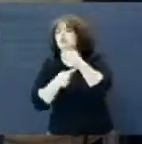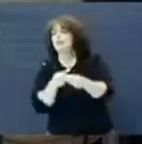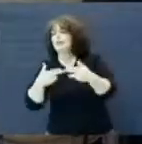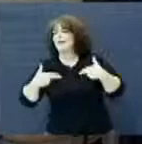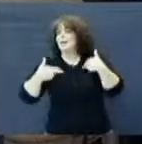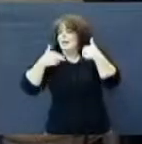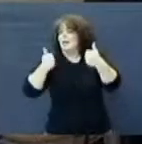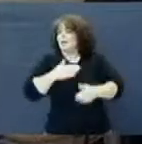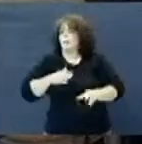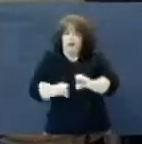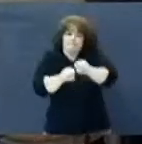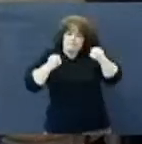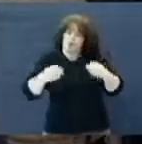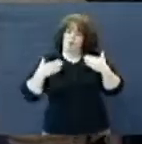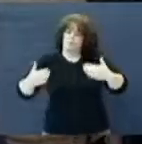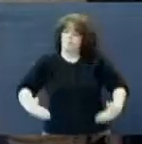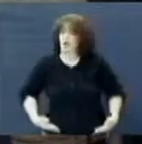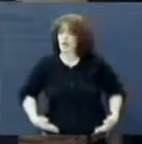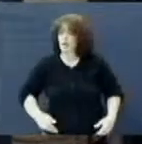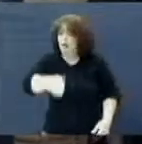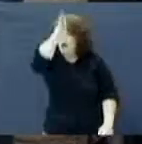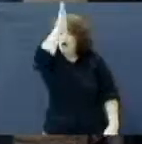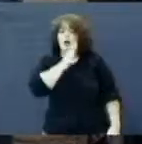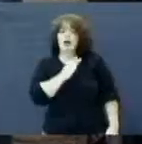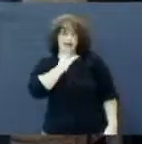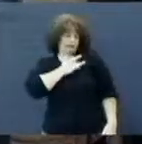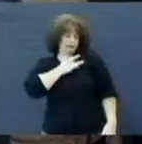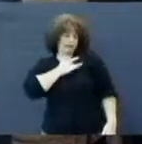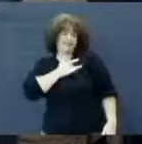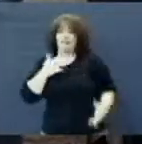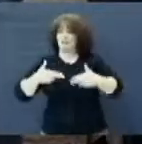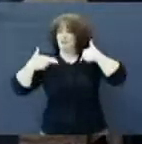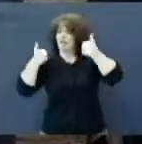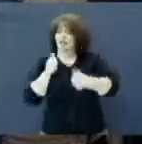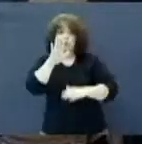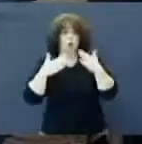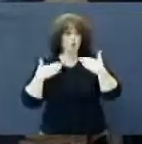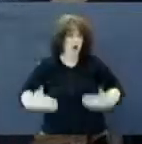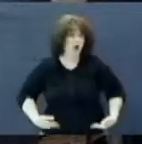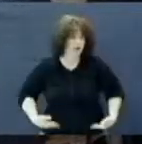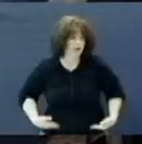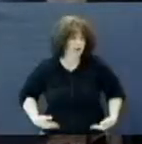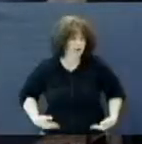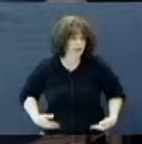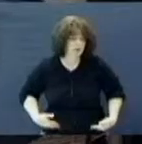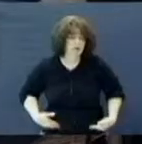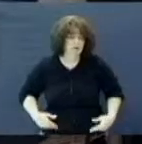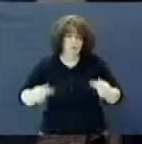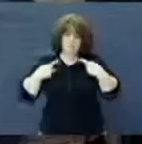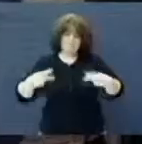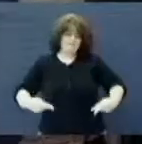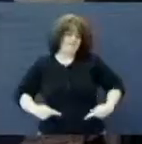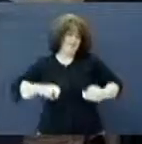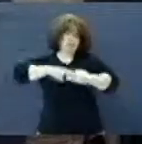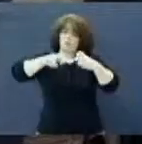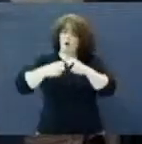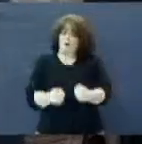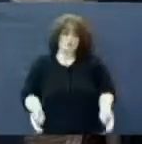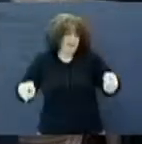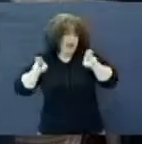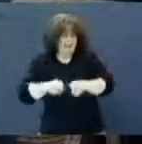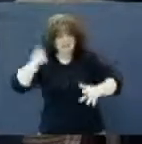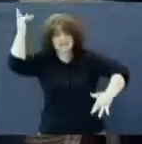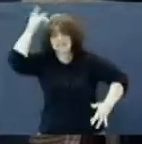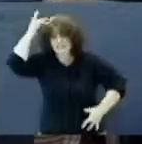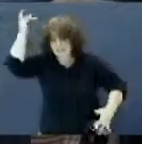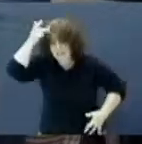God that can even still touch your body. Amen. When the physical infirmities hit you, and by the way, they are going to